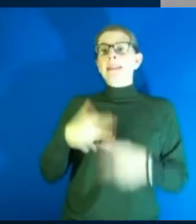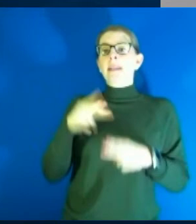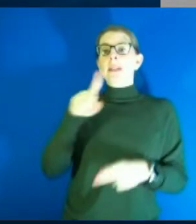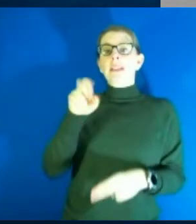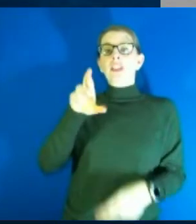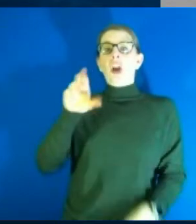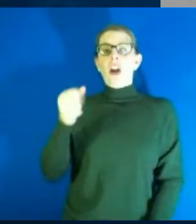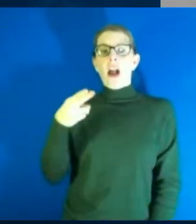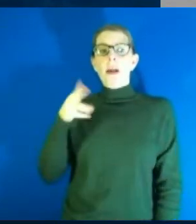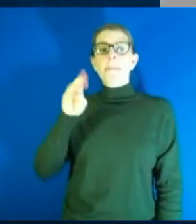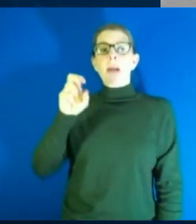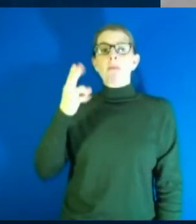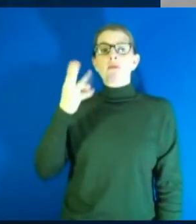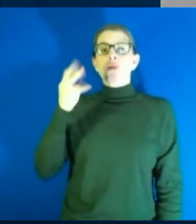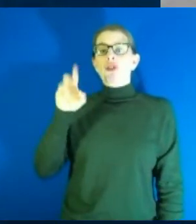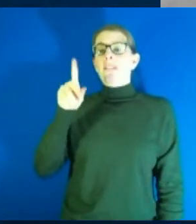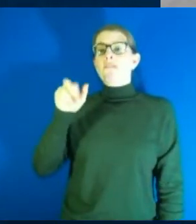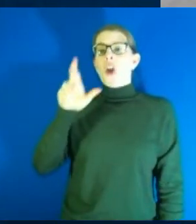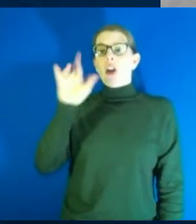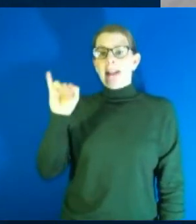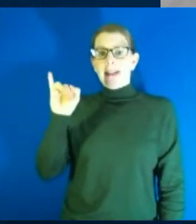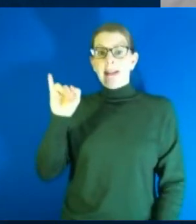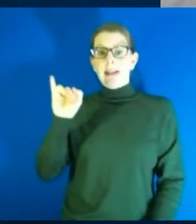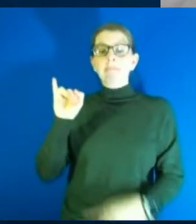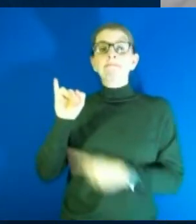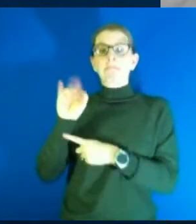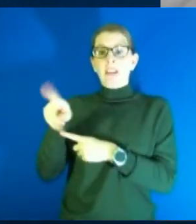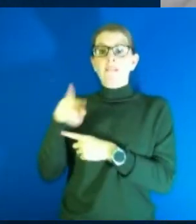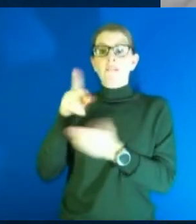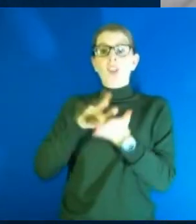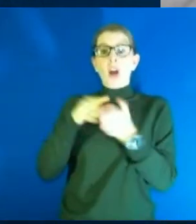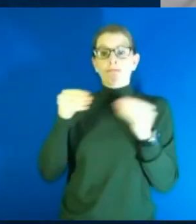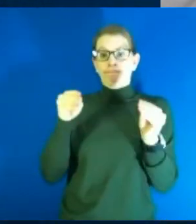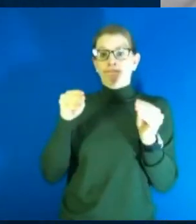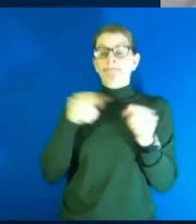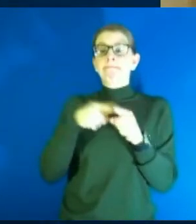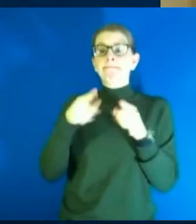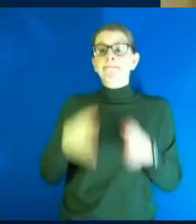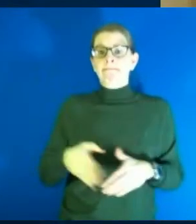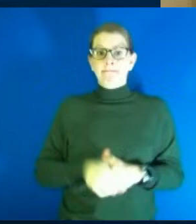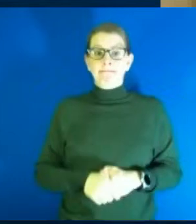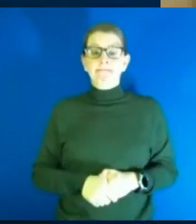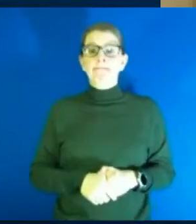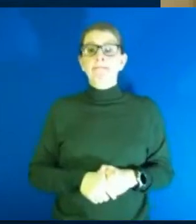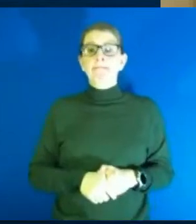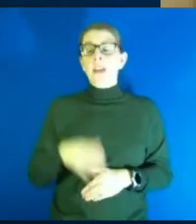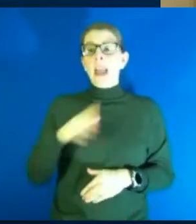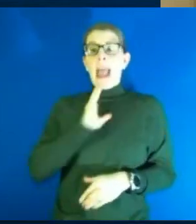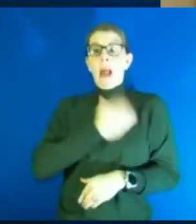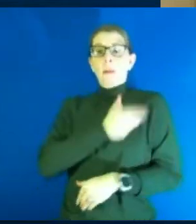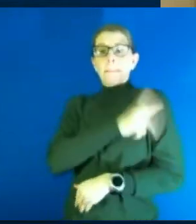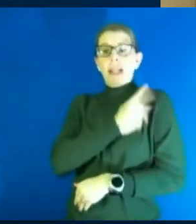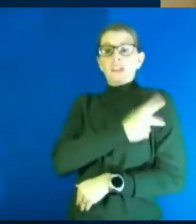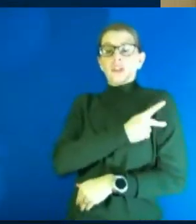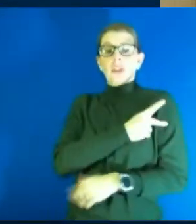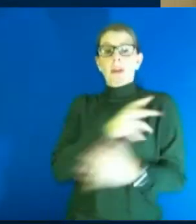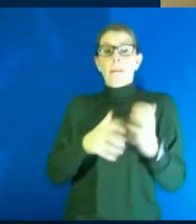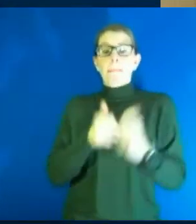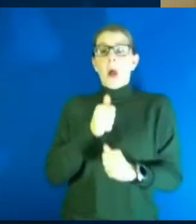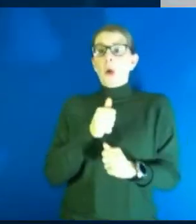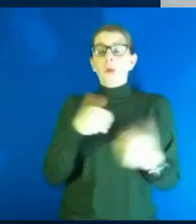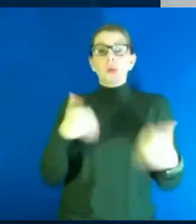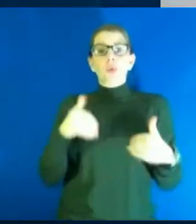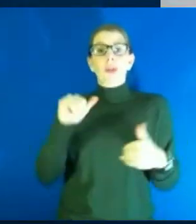I am a clinical pharmacy manager for hematology, bone marrow transplant, and cellular therapies. Our patients are the most immunosuppressed in the entire